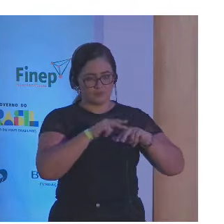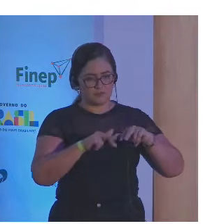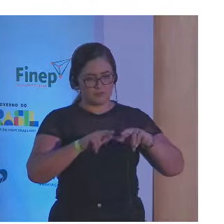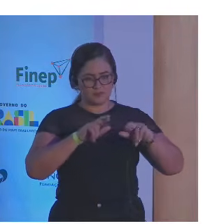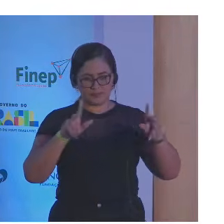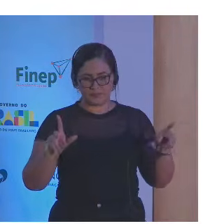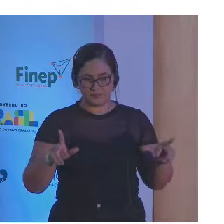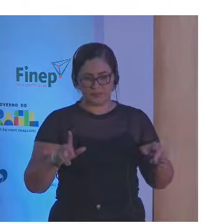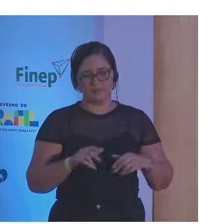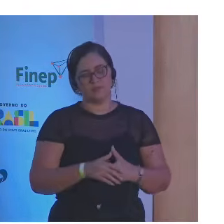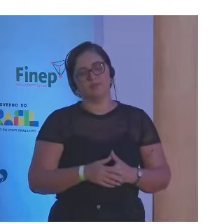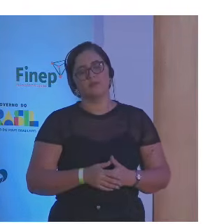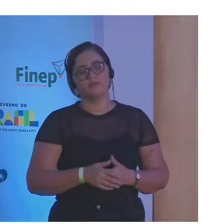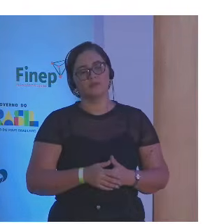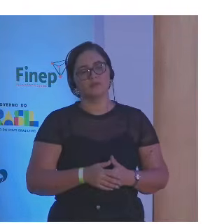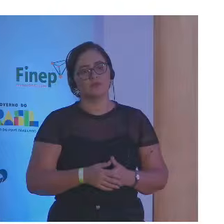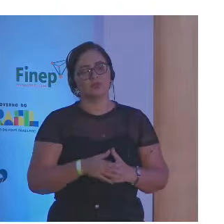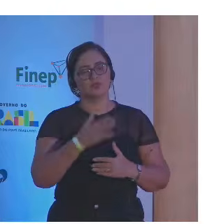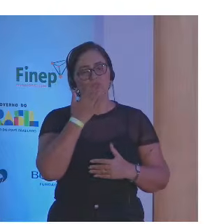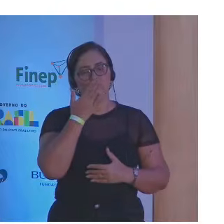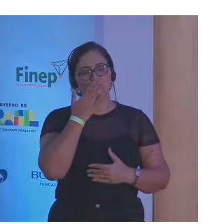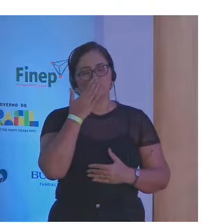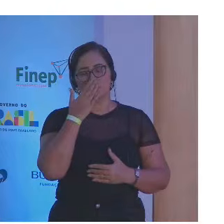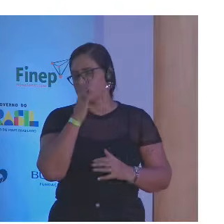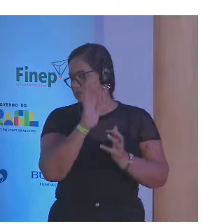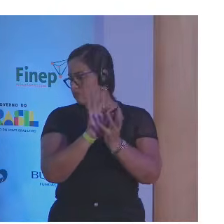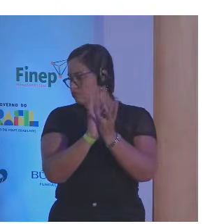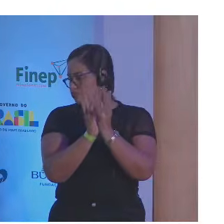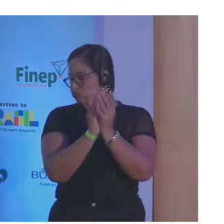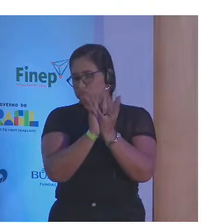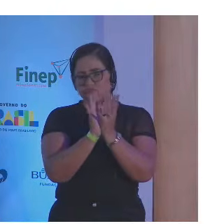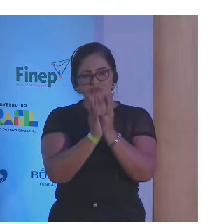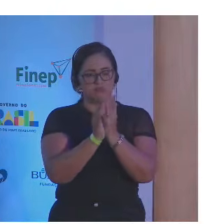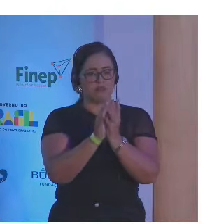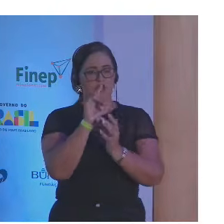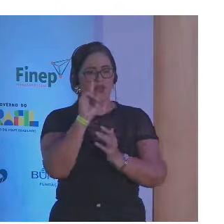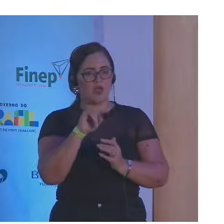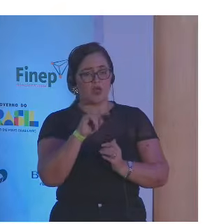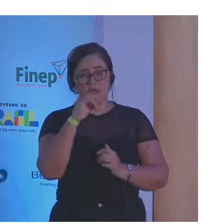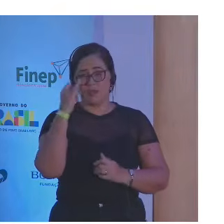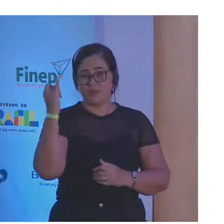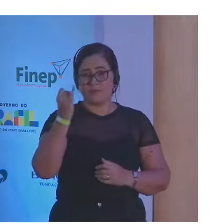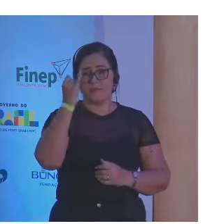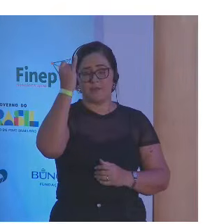this dinoflagellate, the zooxanthellae, which is crucial for their survival.